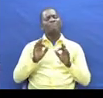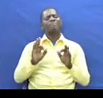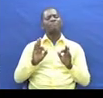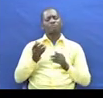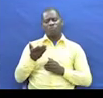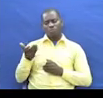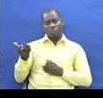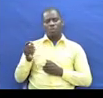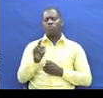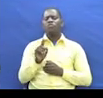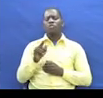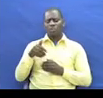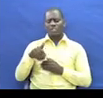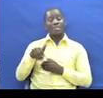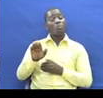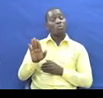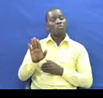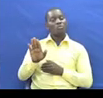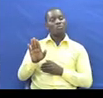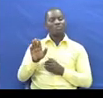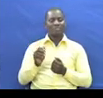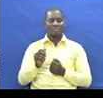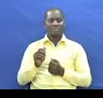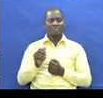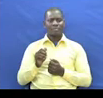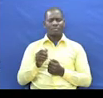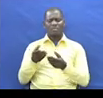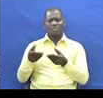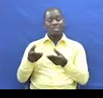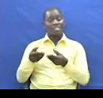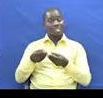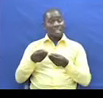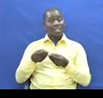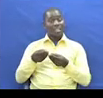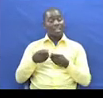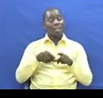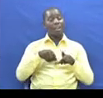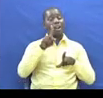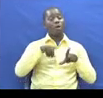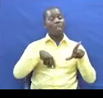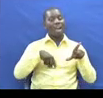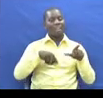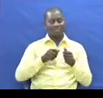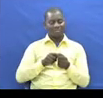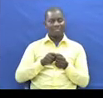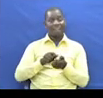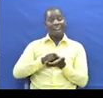you are. Don't move. You must have a ruler, a rubber, a